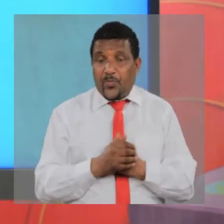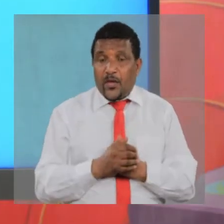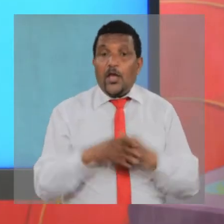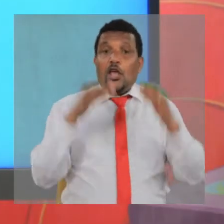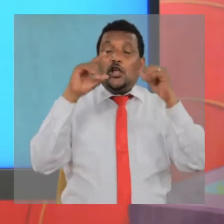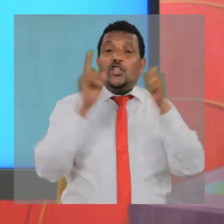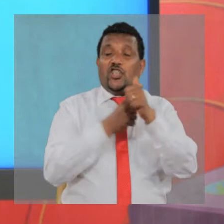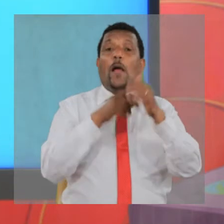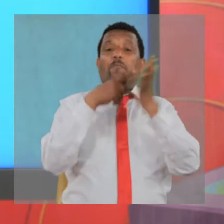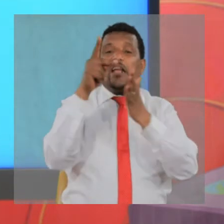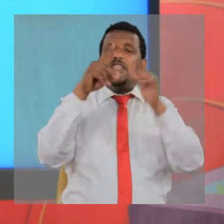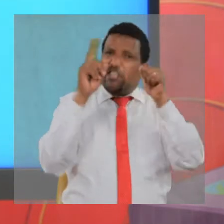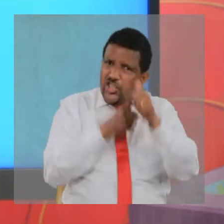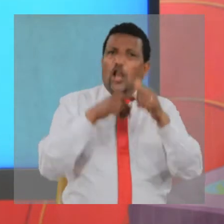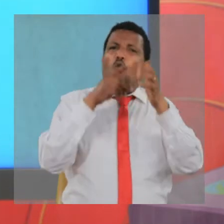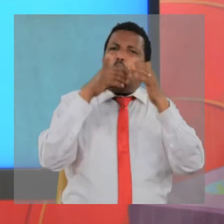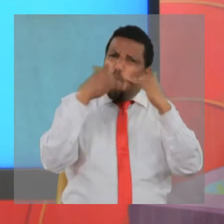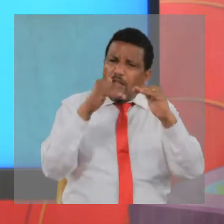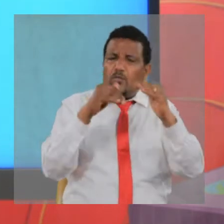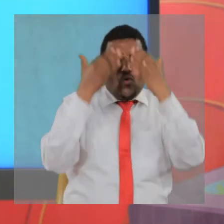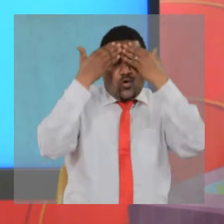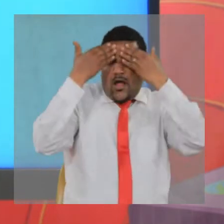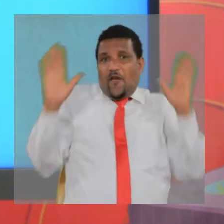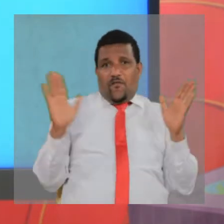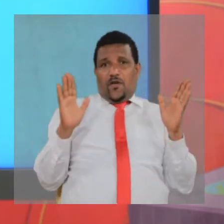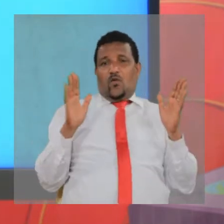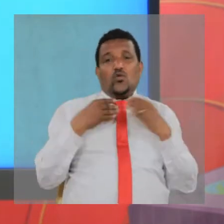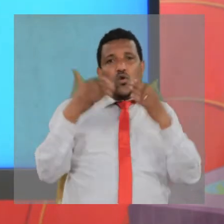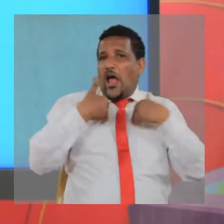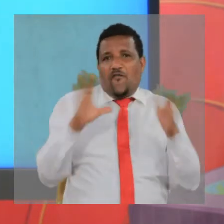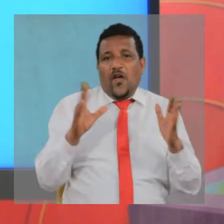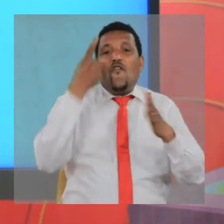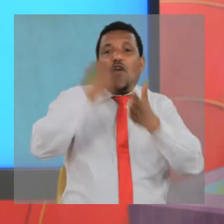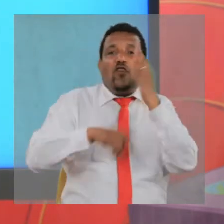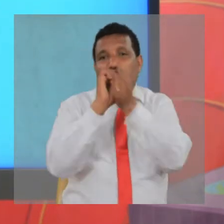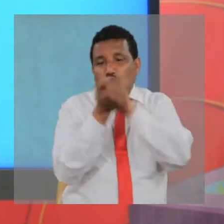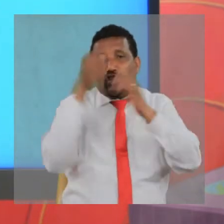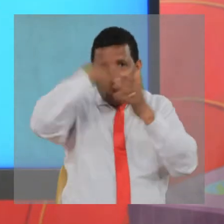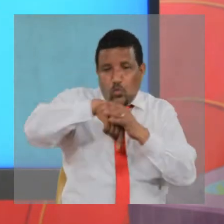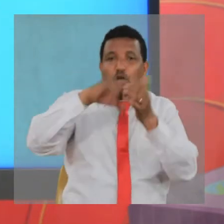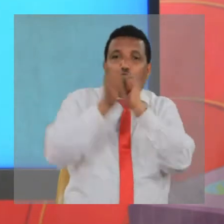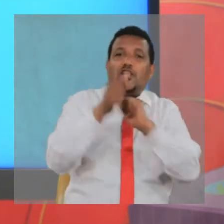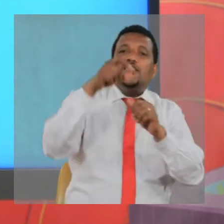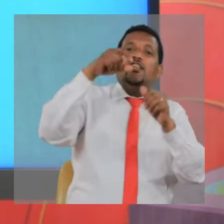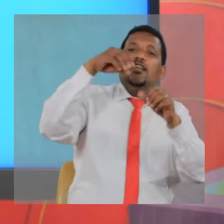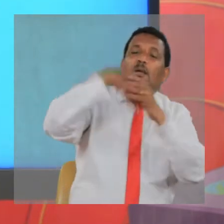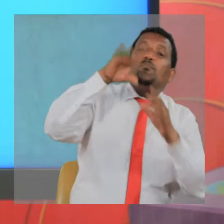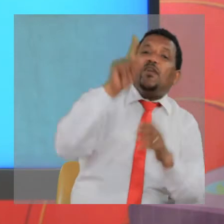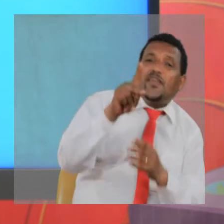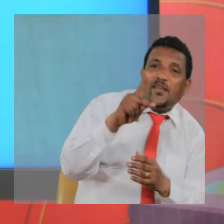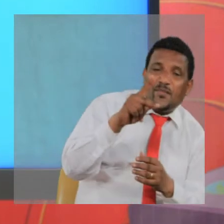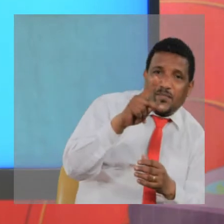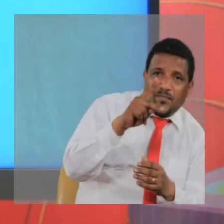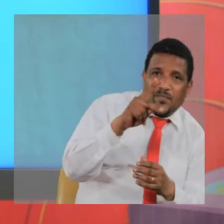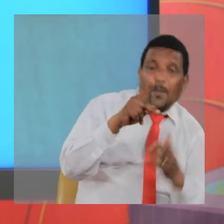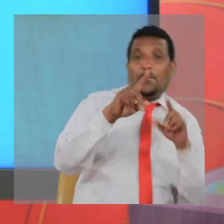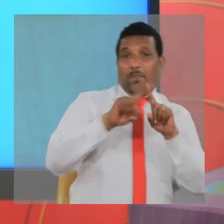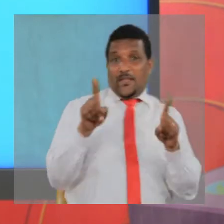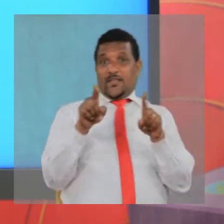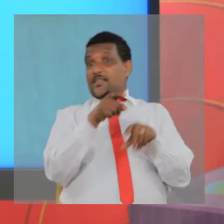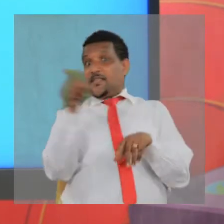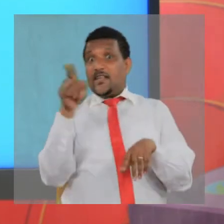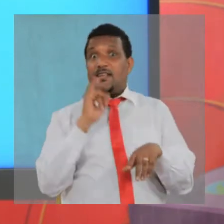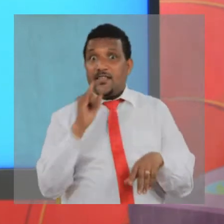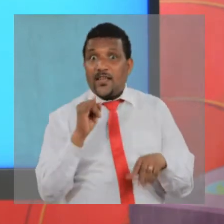initial price and the initial quantity, but we don't have the value of the change in Q for the change in P. But there is